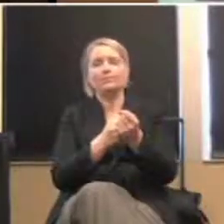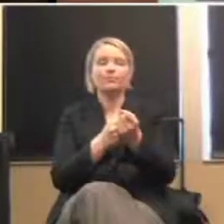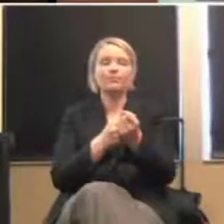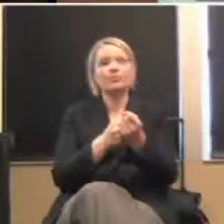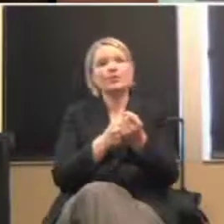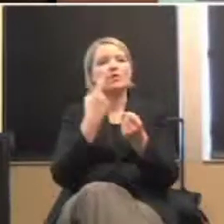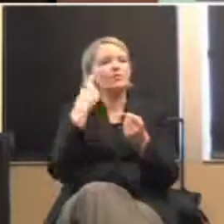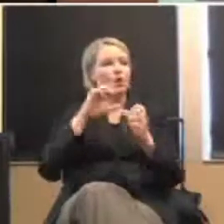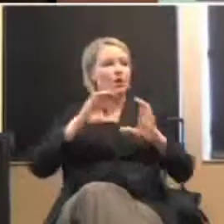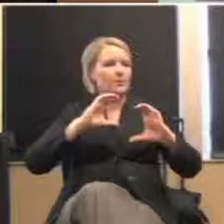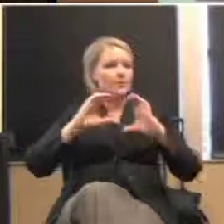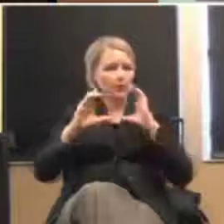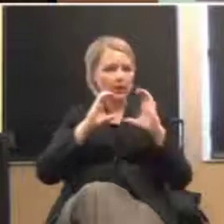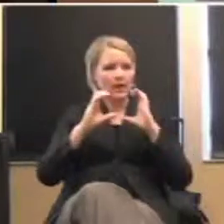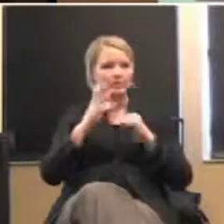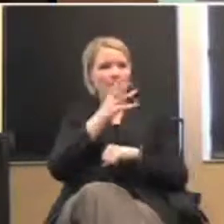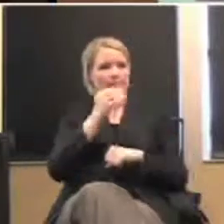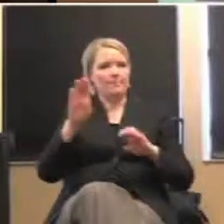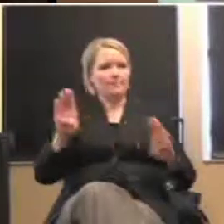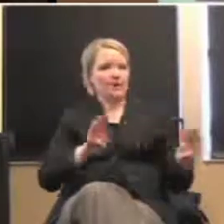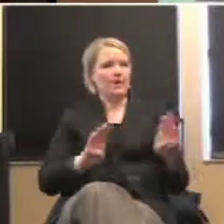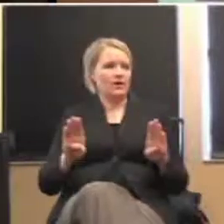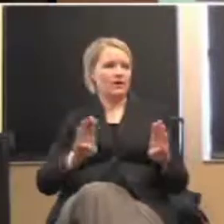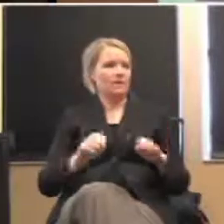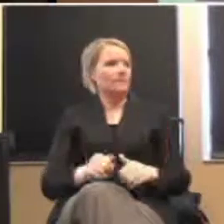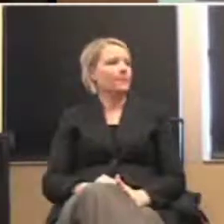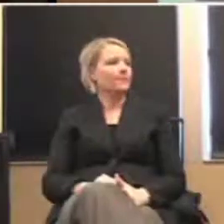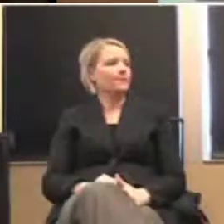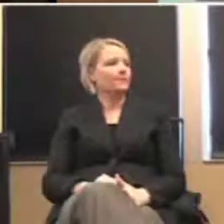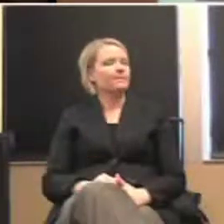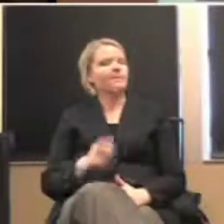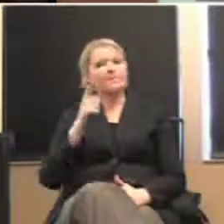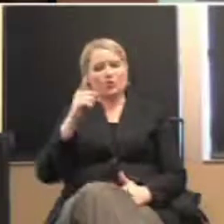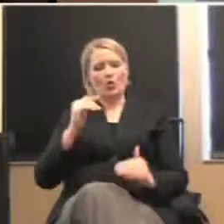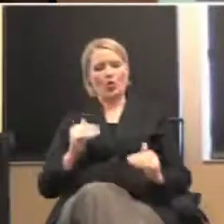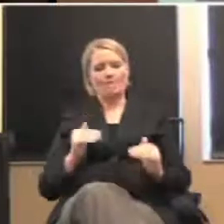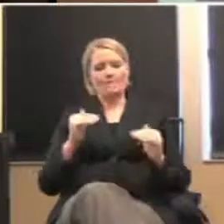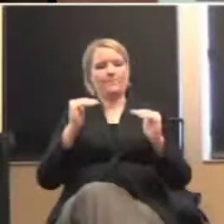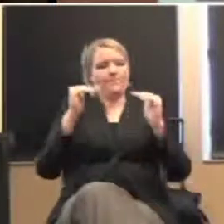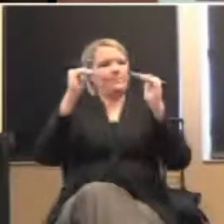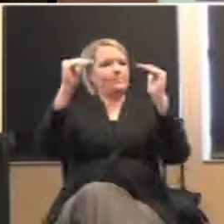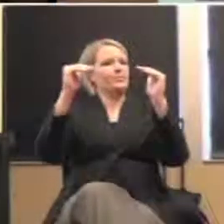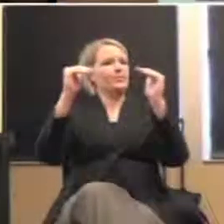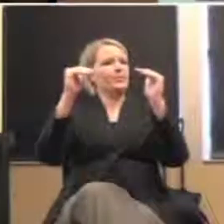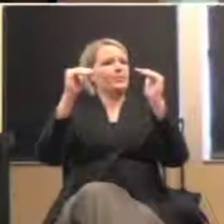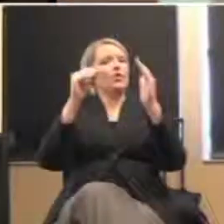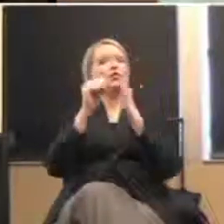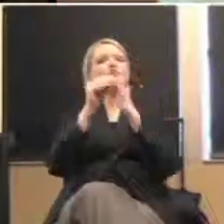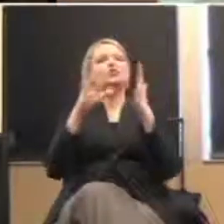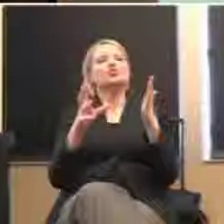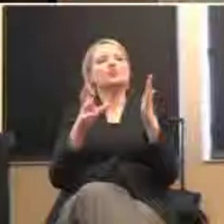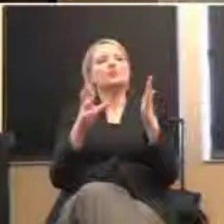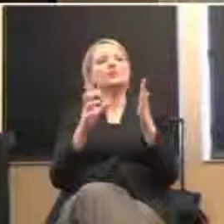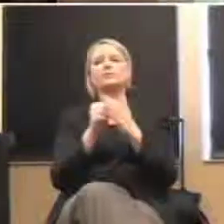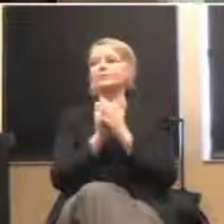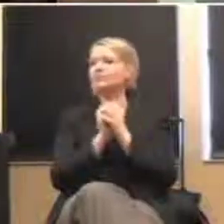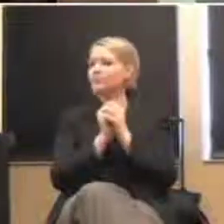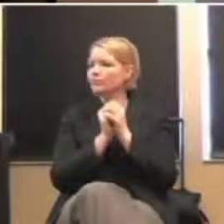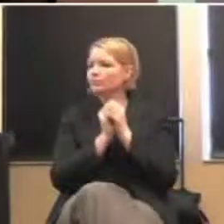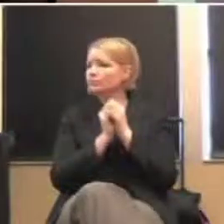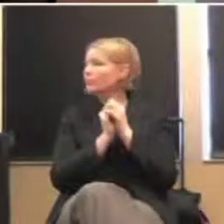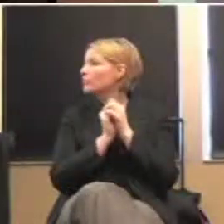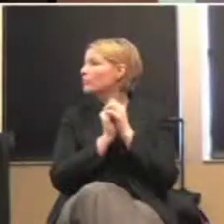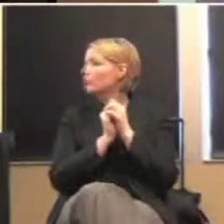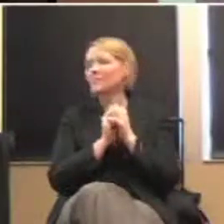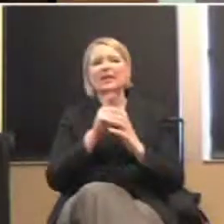in communication and behavior. And as you go up the levels, the student